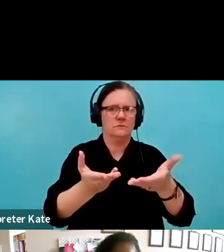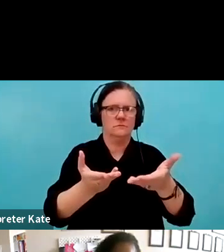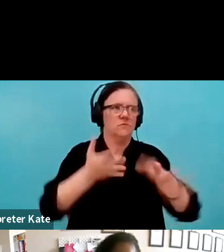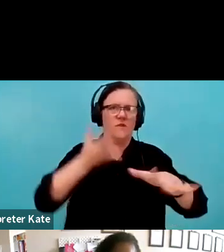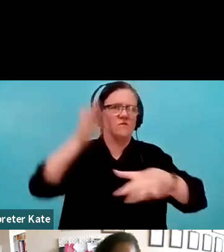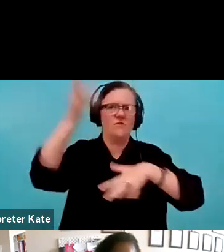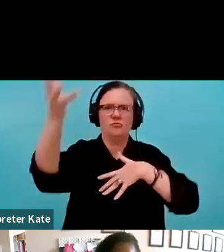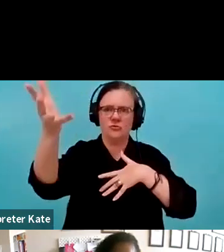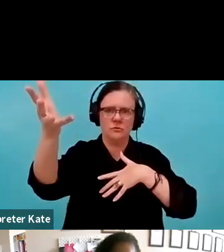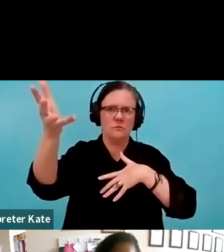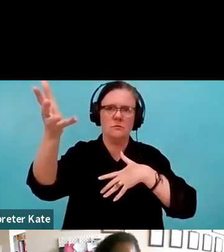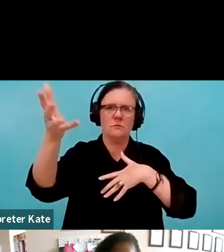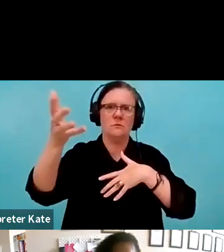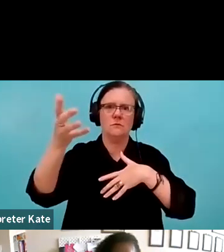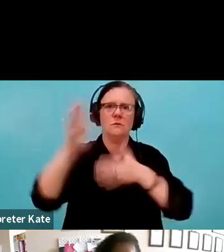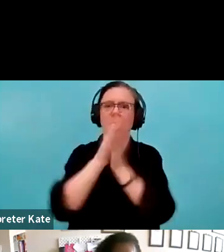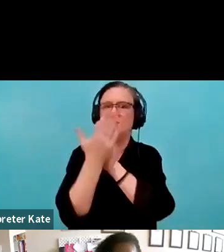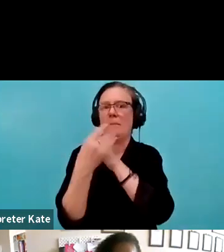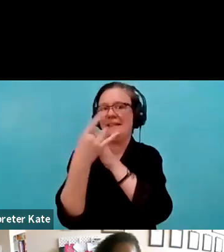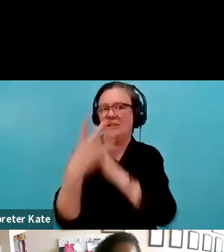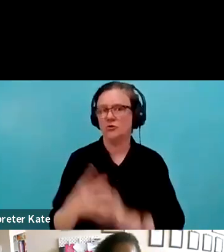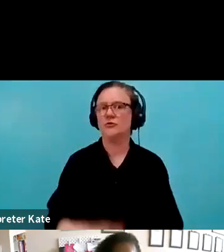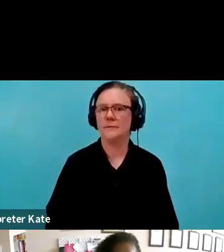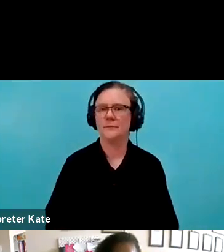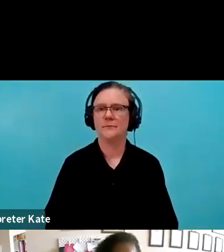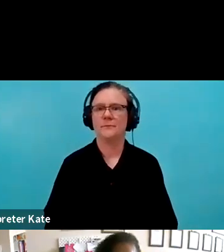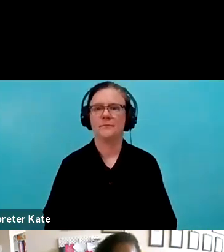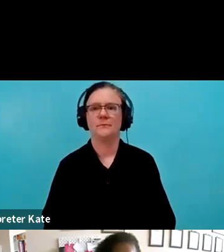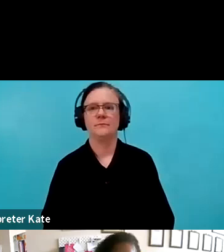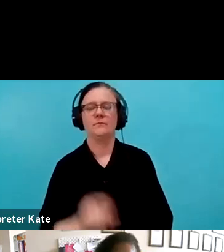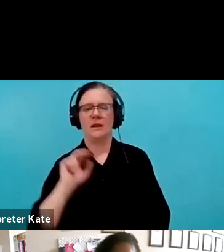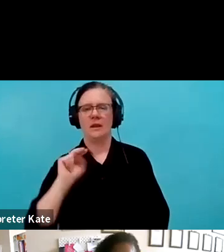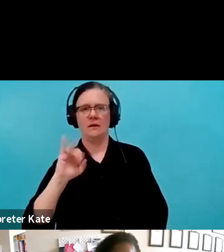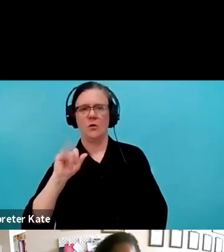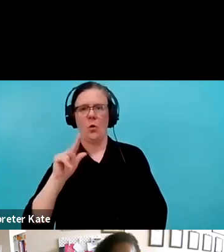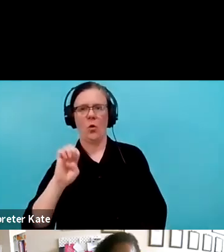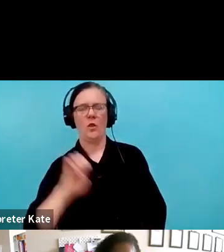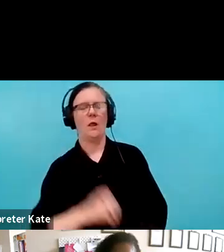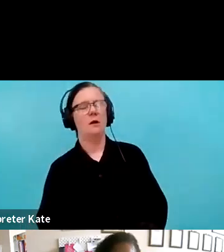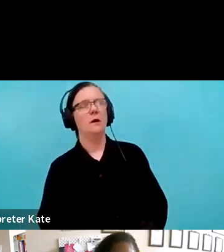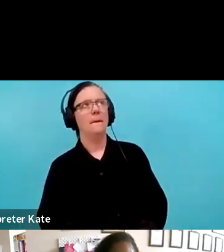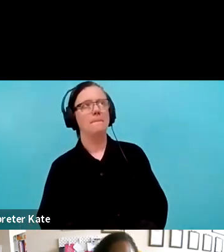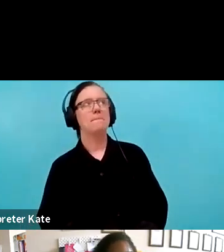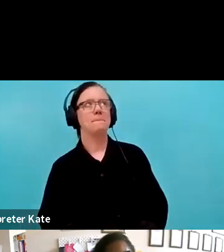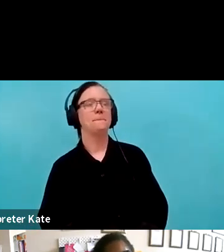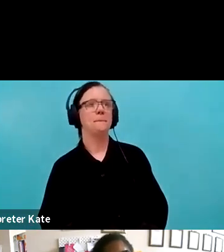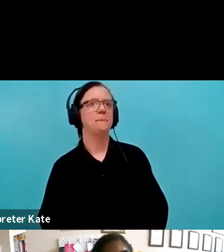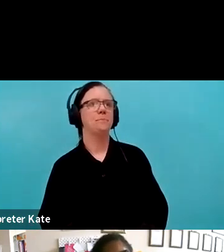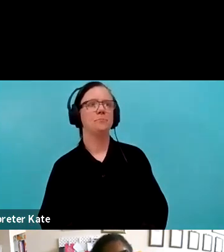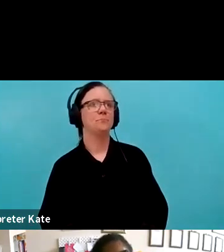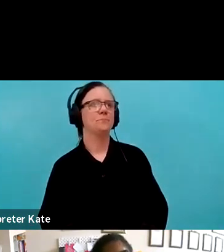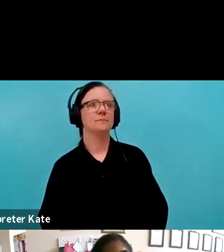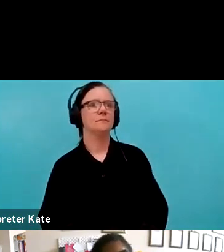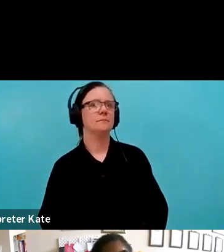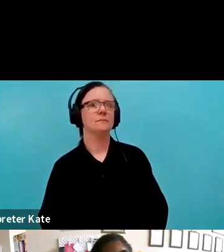and current leadership positions? Yeah, I mean, I already see it's